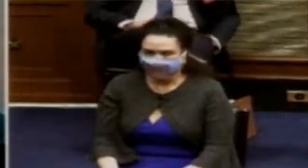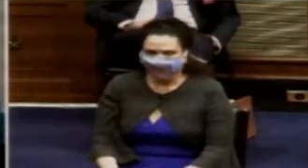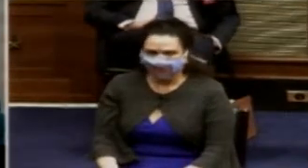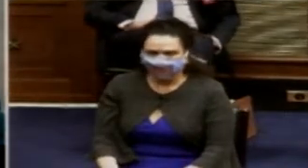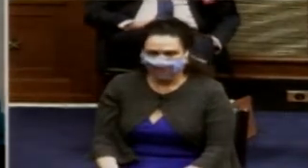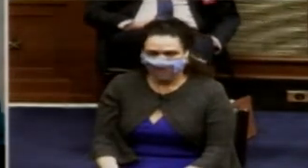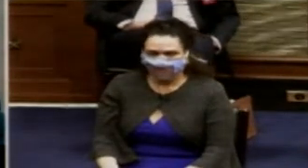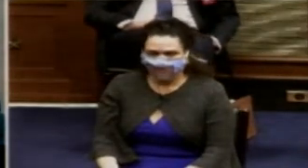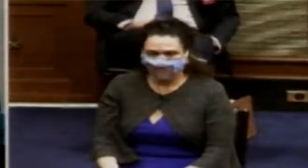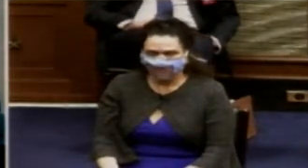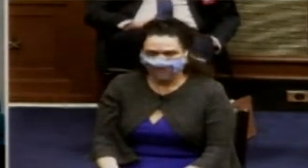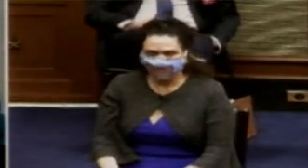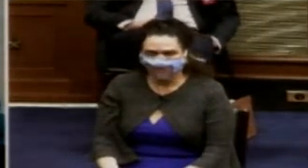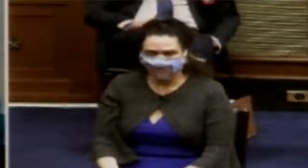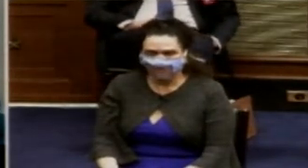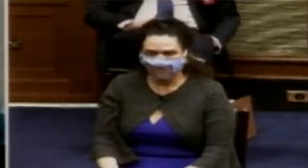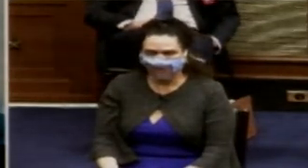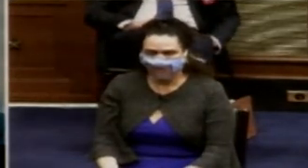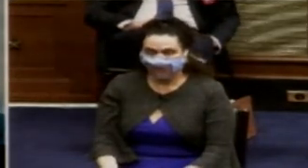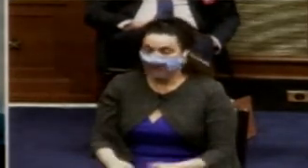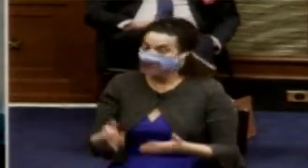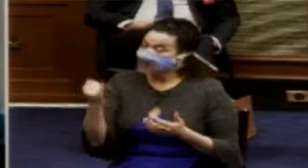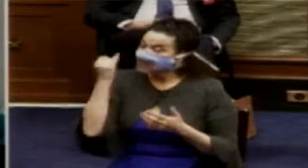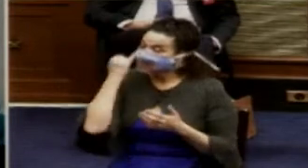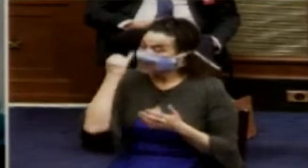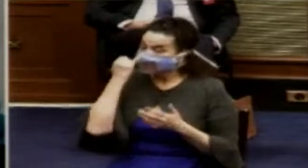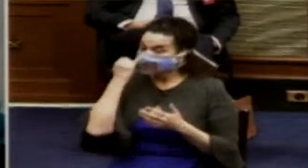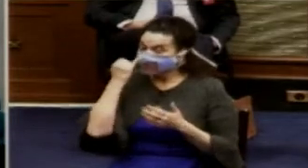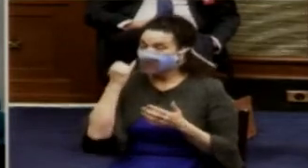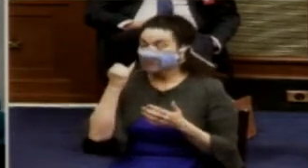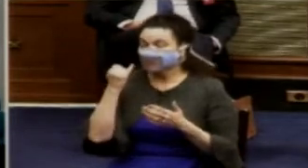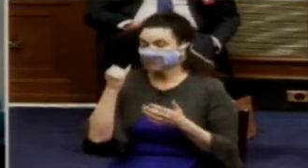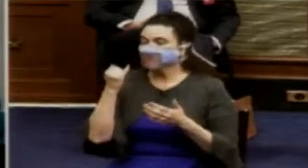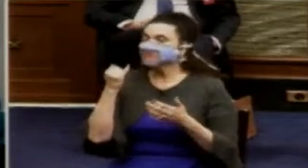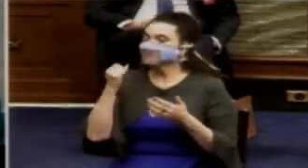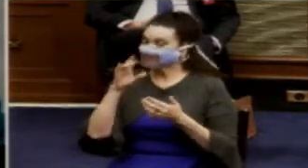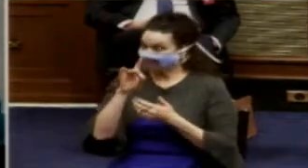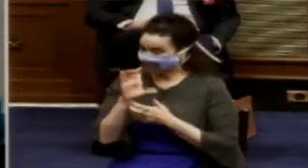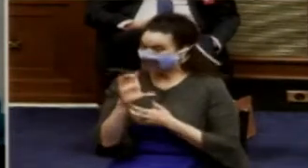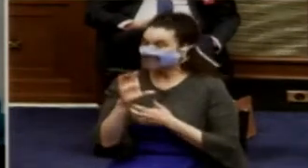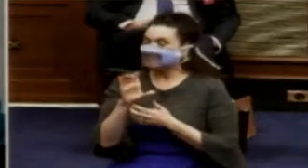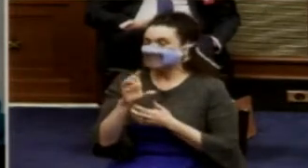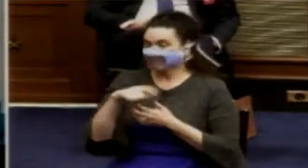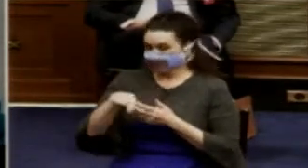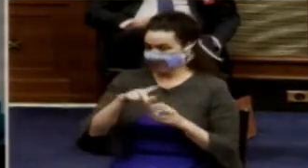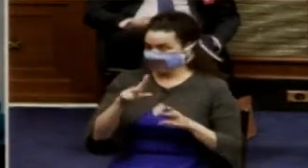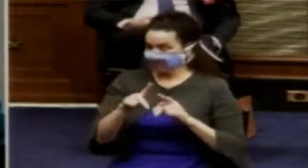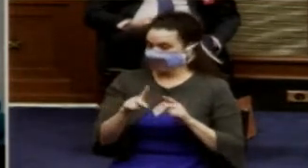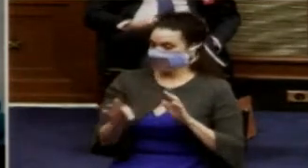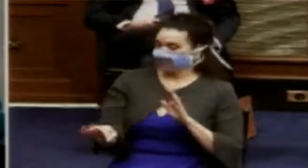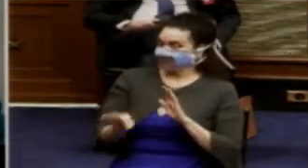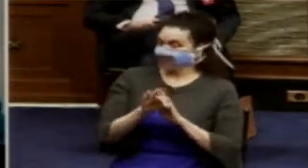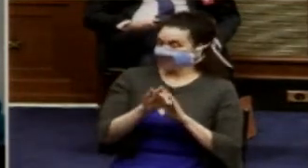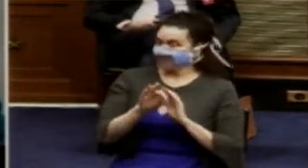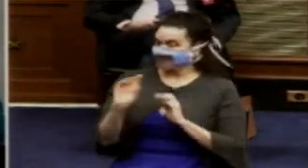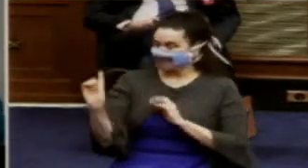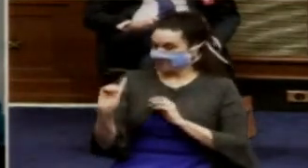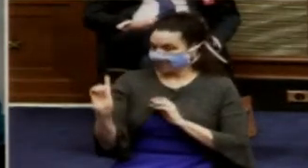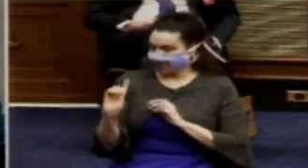Let's assume that those would be Democrats who would be elected. So do you think that they would